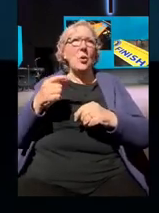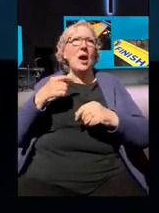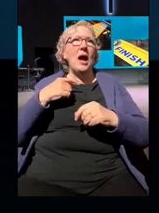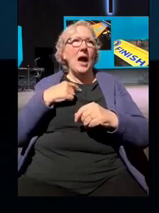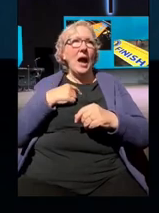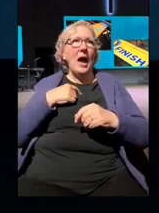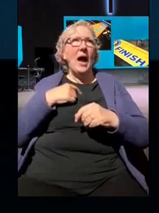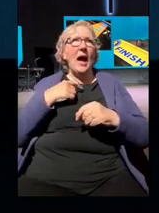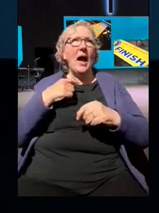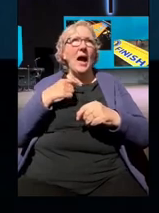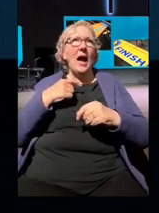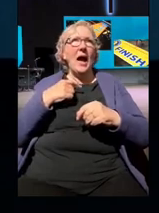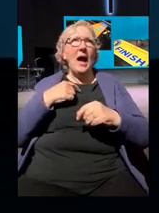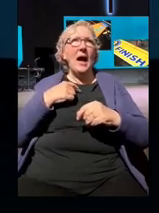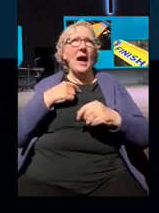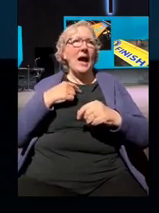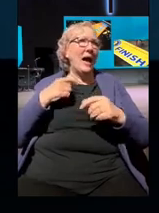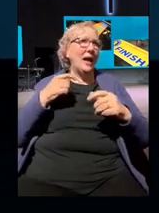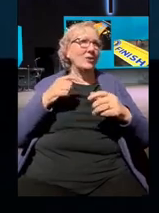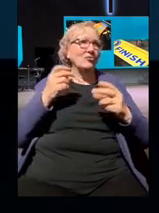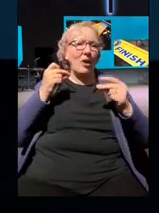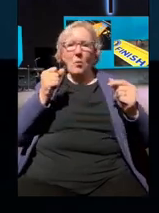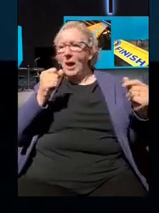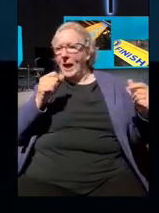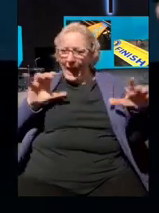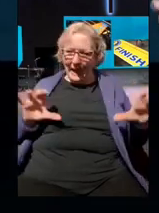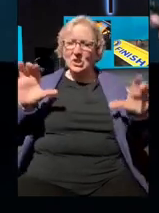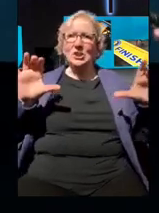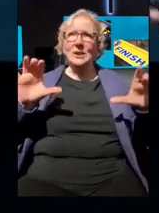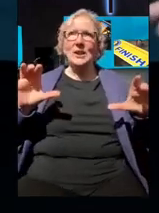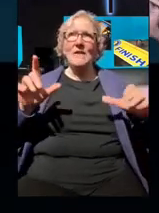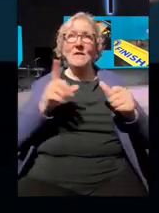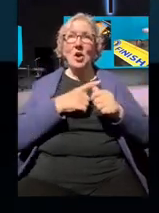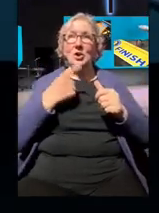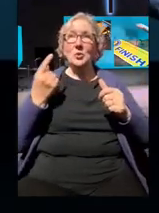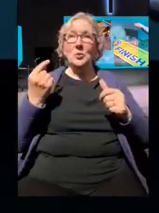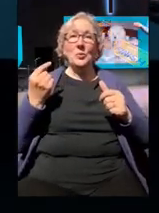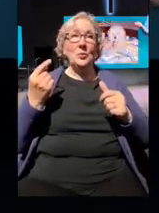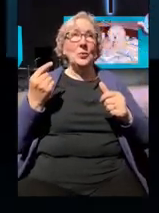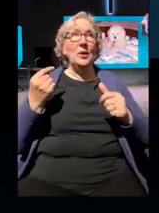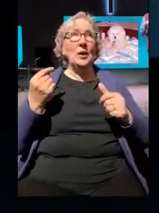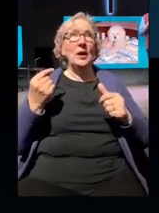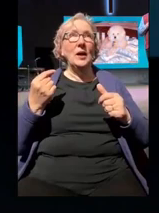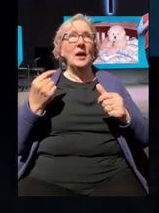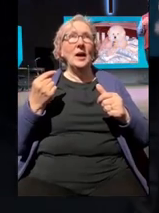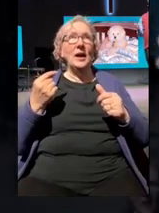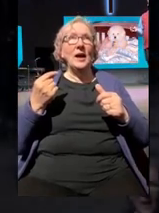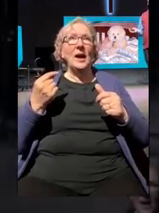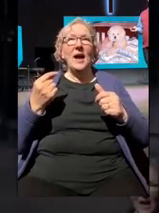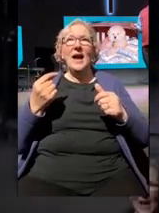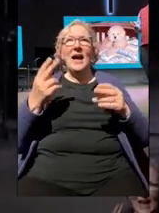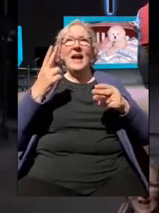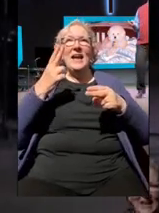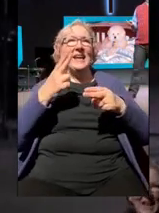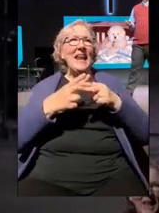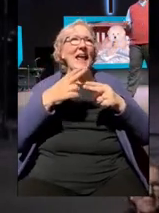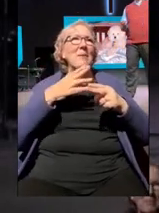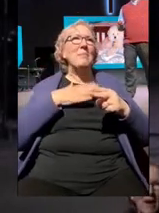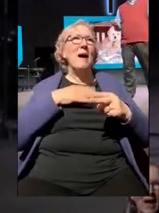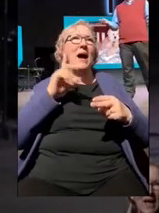into action. First thing I did, I renamed my dog